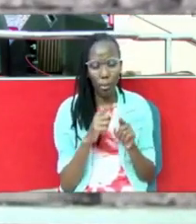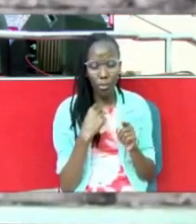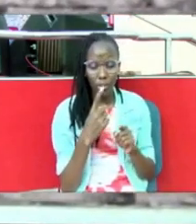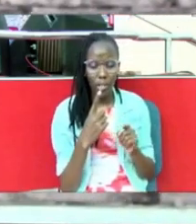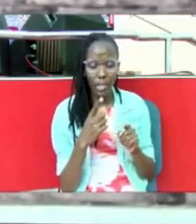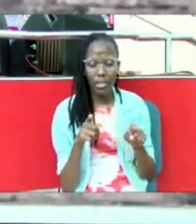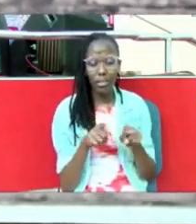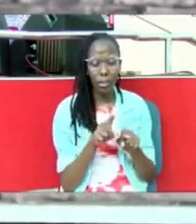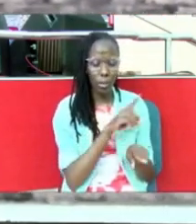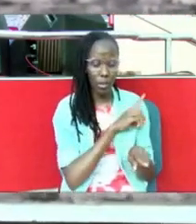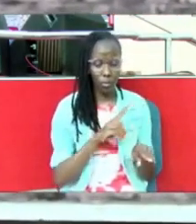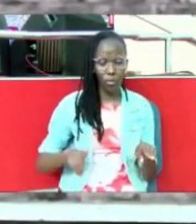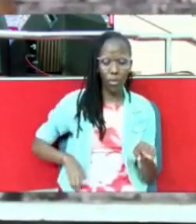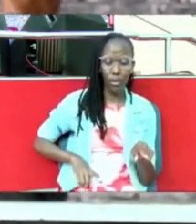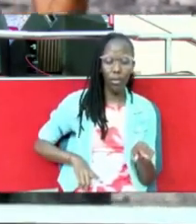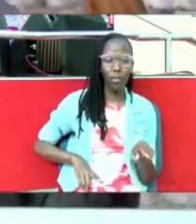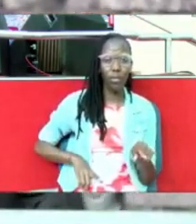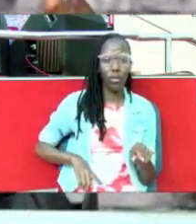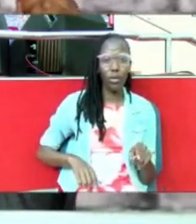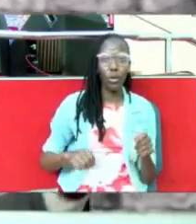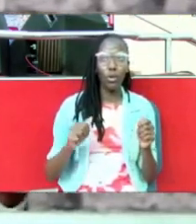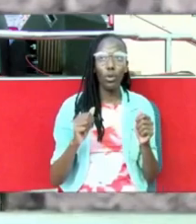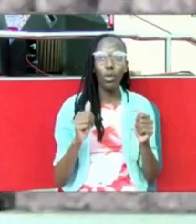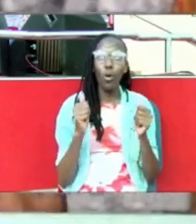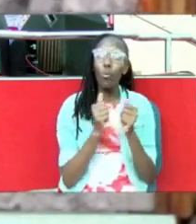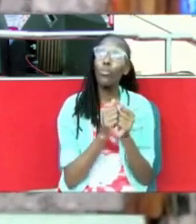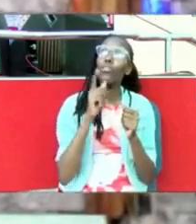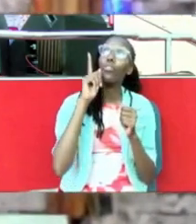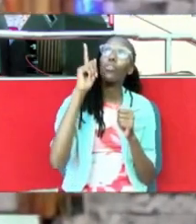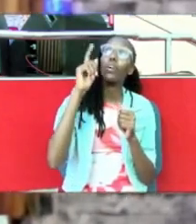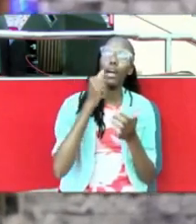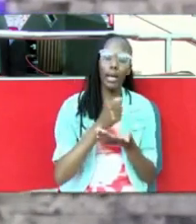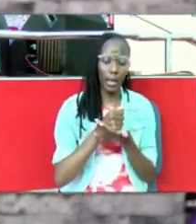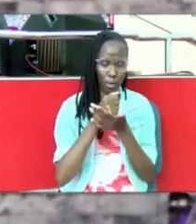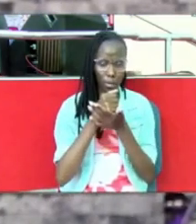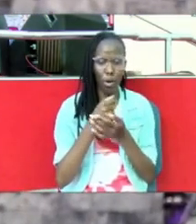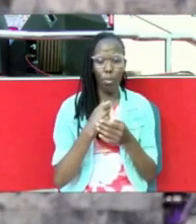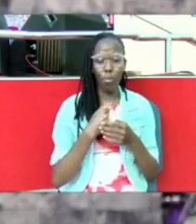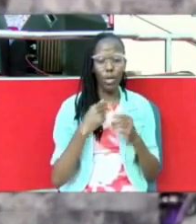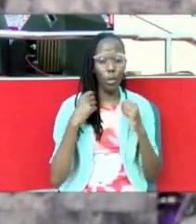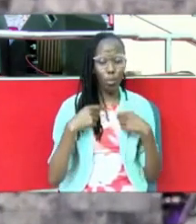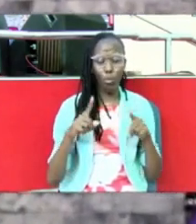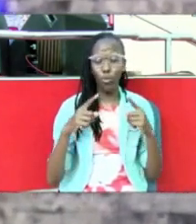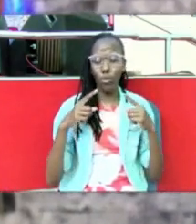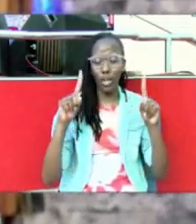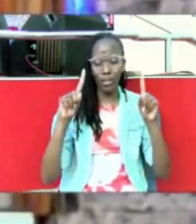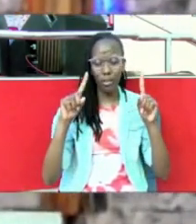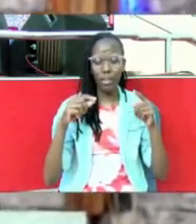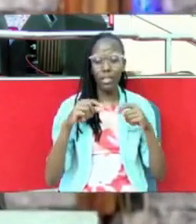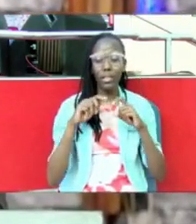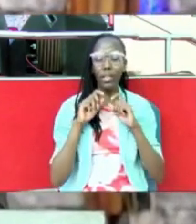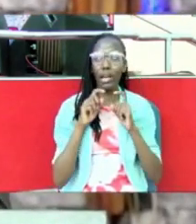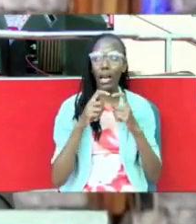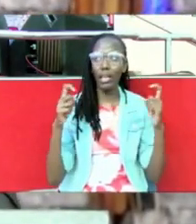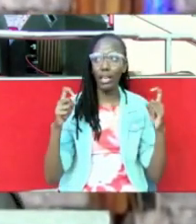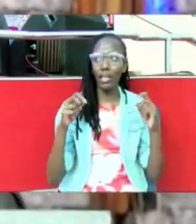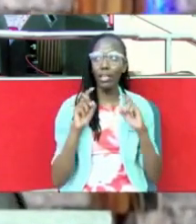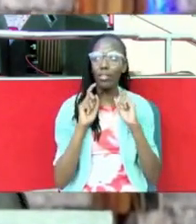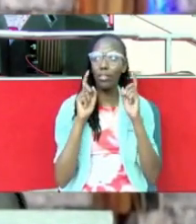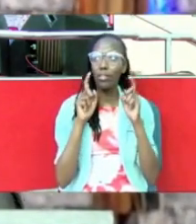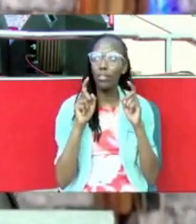sema kama Daudi. That with your help I can advance against a troop. Ya kwamba kwa msaada wako